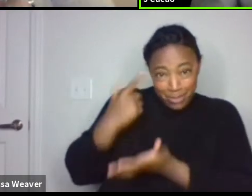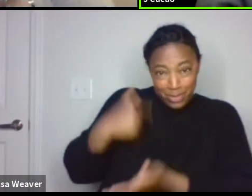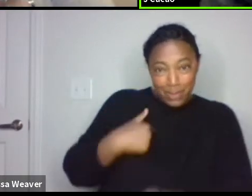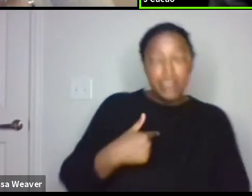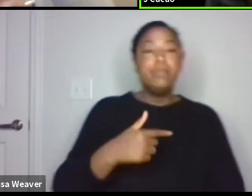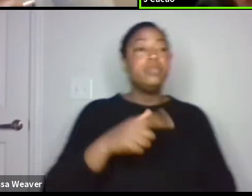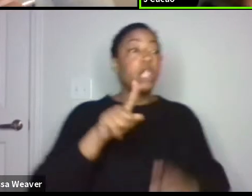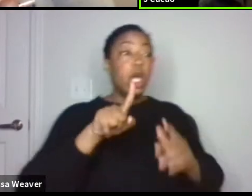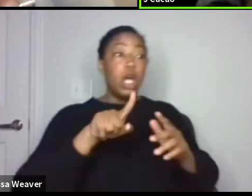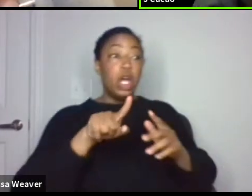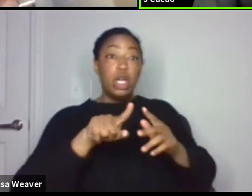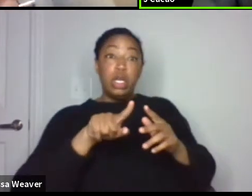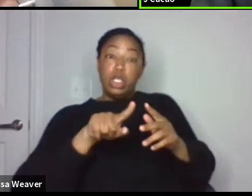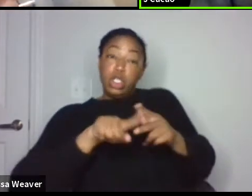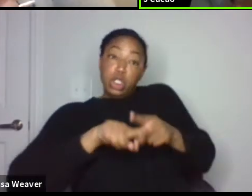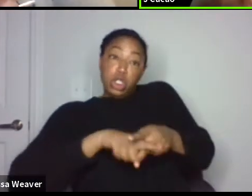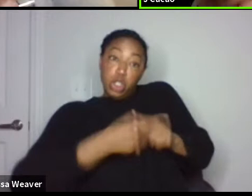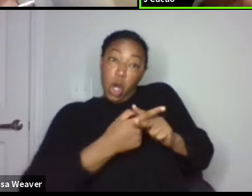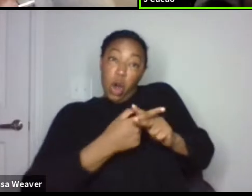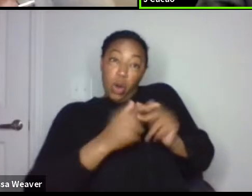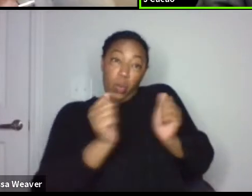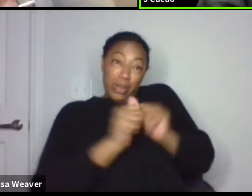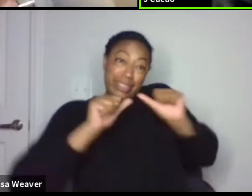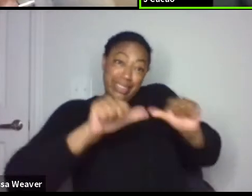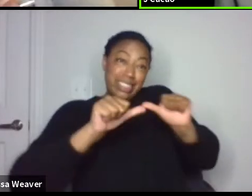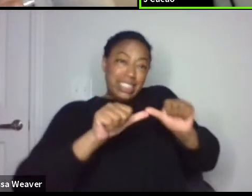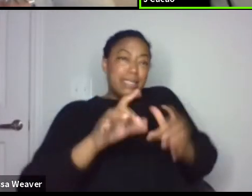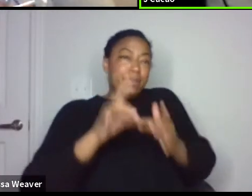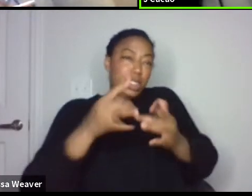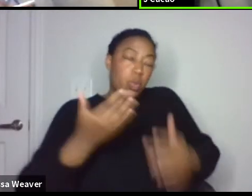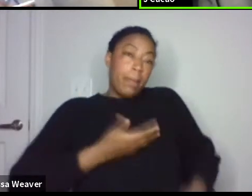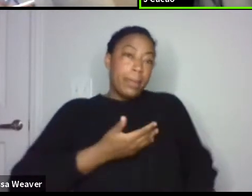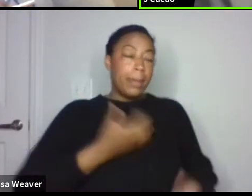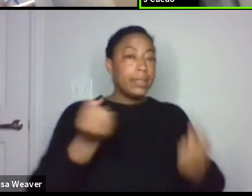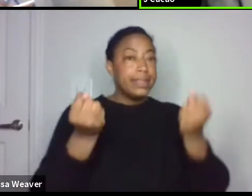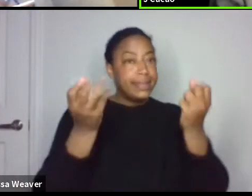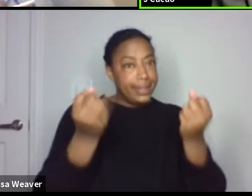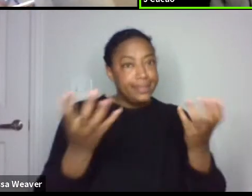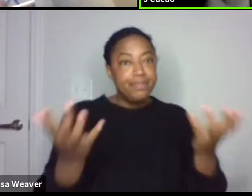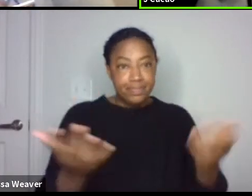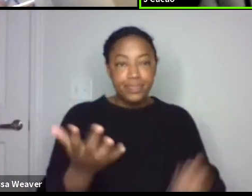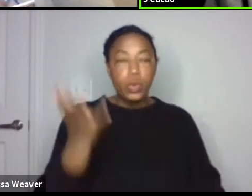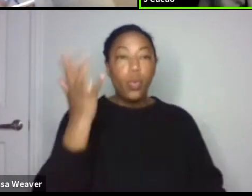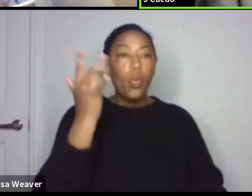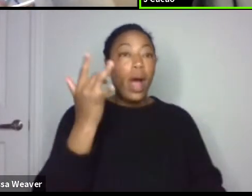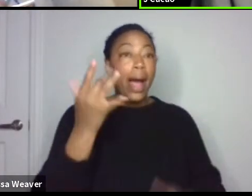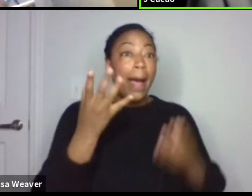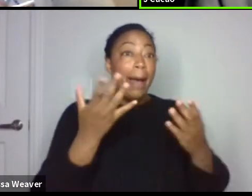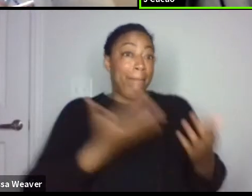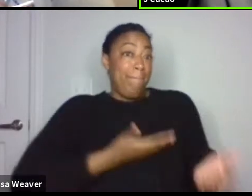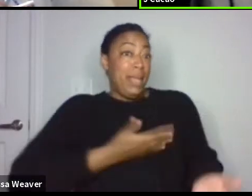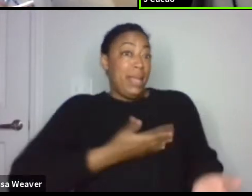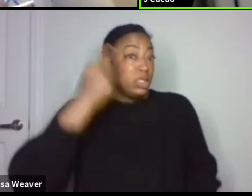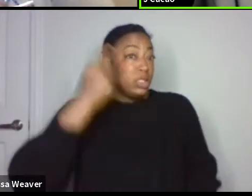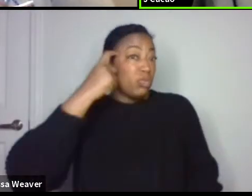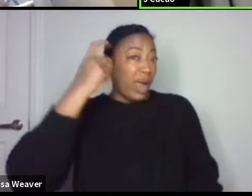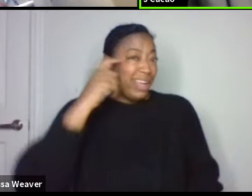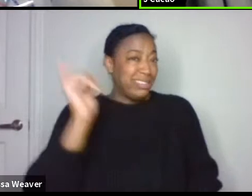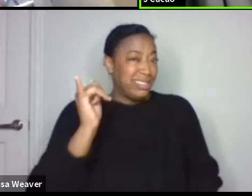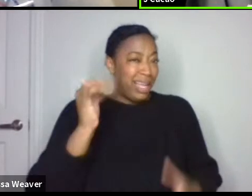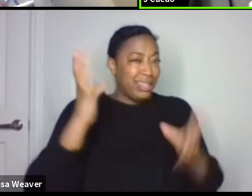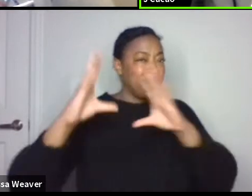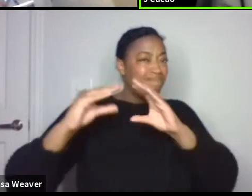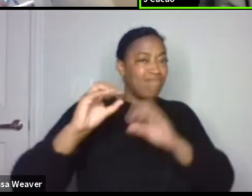Start now and be consistent. You know what I mean? Especially with the baby signs, because a baby's brain is pretty much like a sponge at this stage in